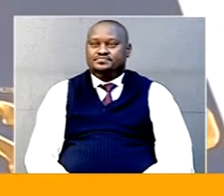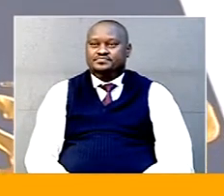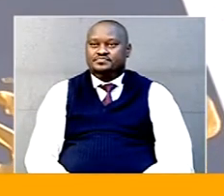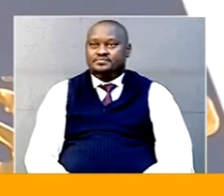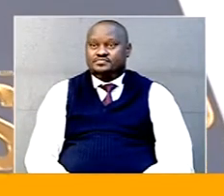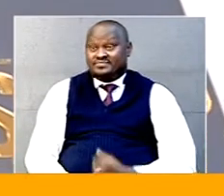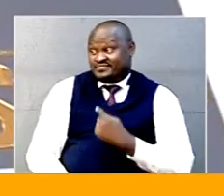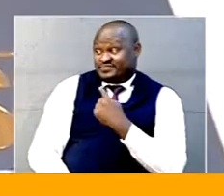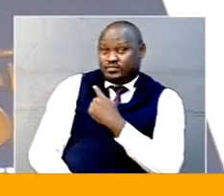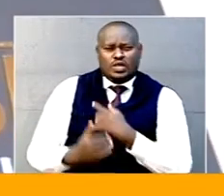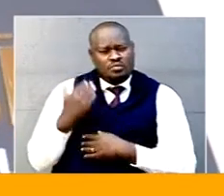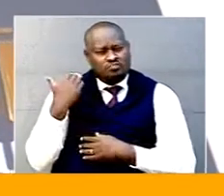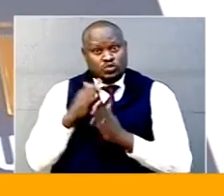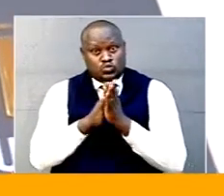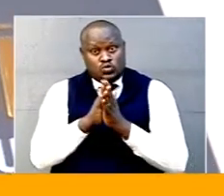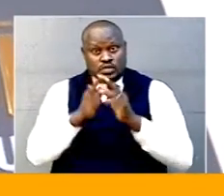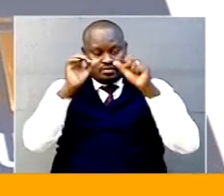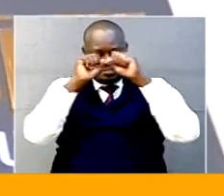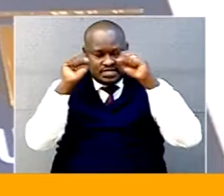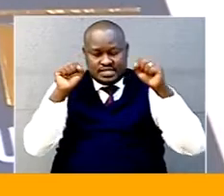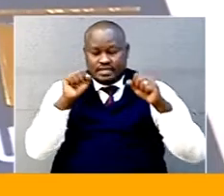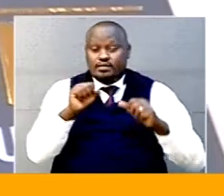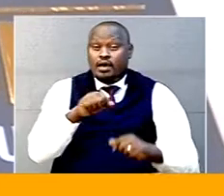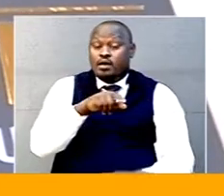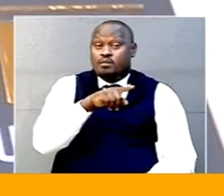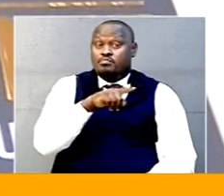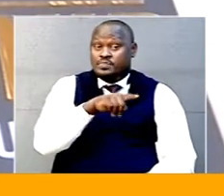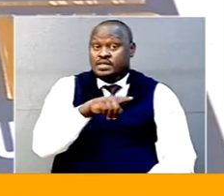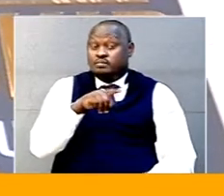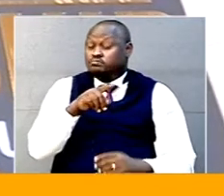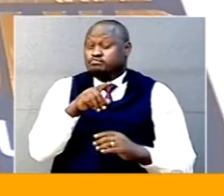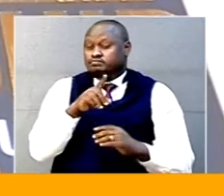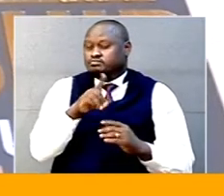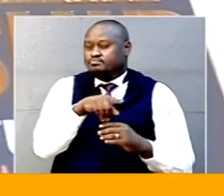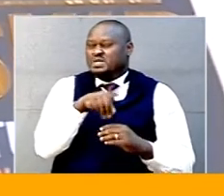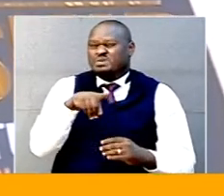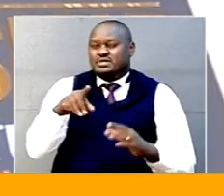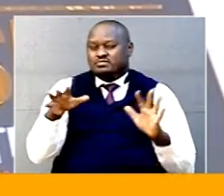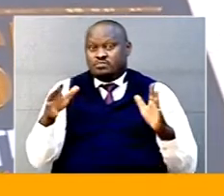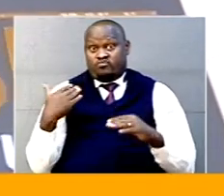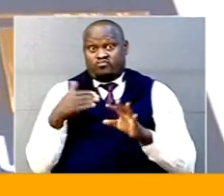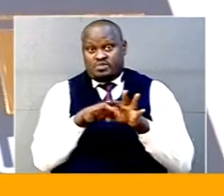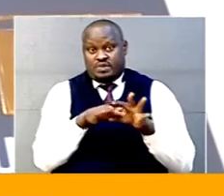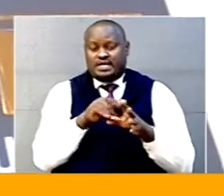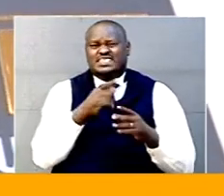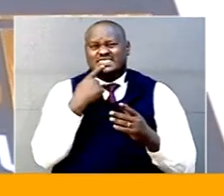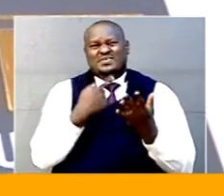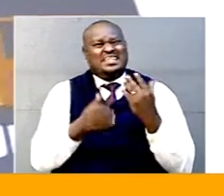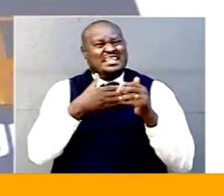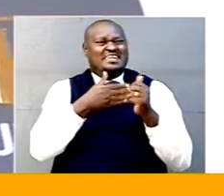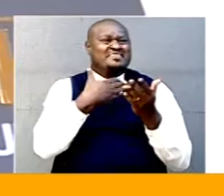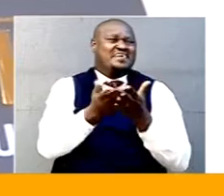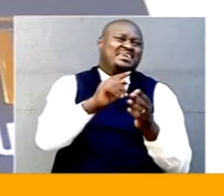Former presidential aspirant Dr. Abed Bwanika of the People's Development Party said that lack of well-educated and skilled leaders has